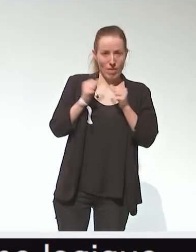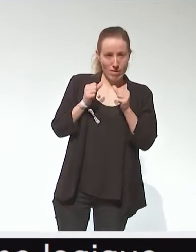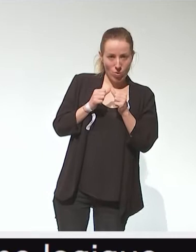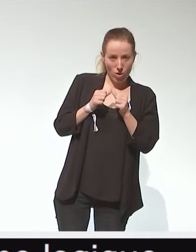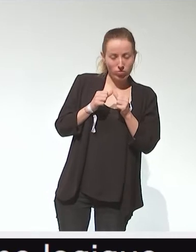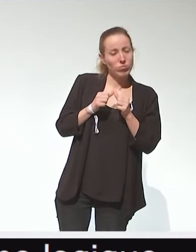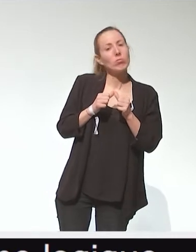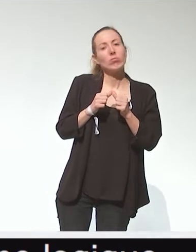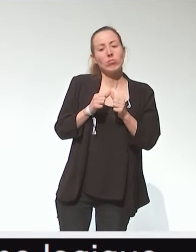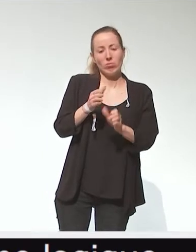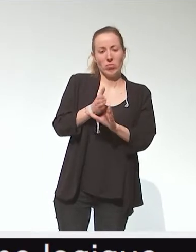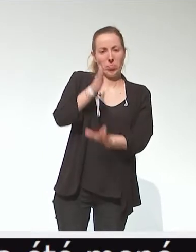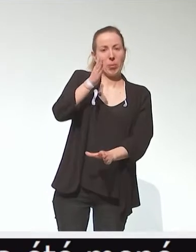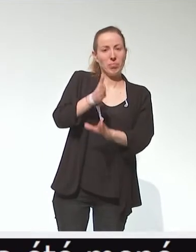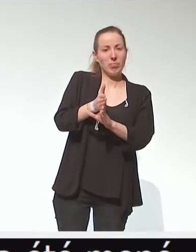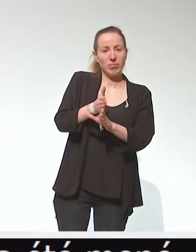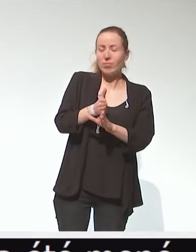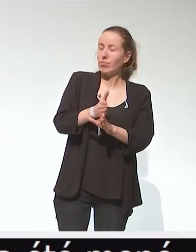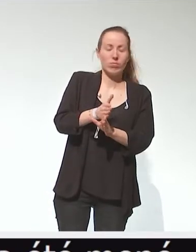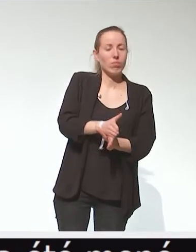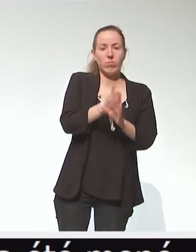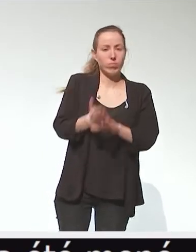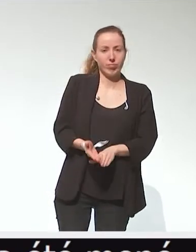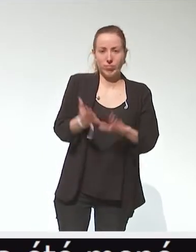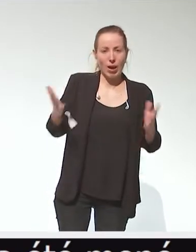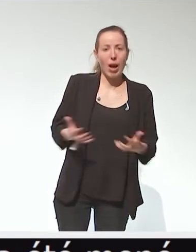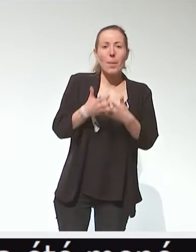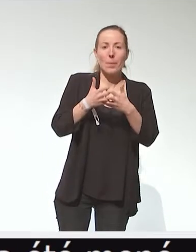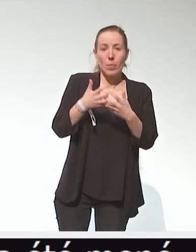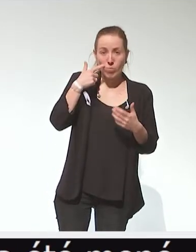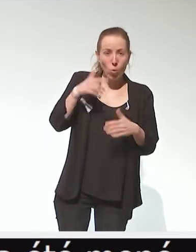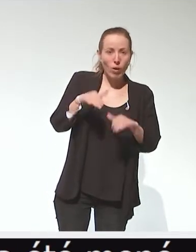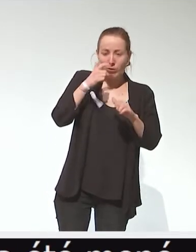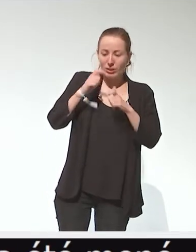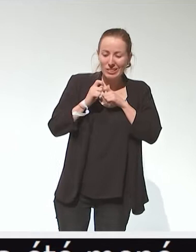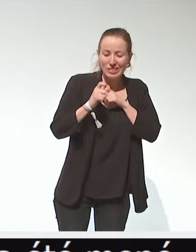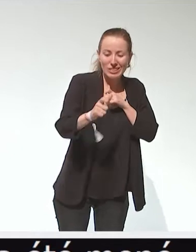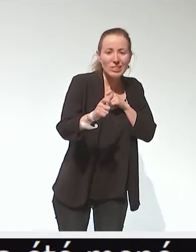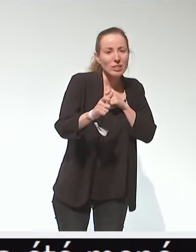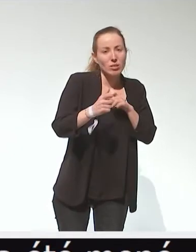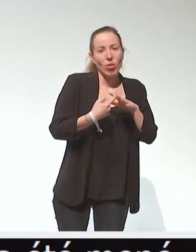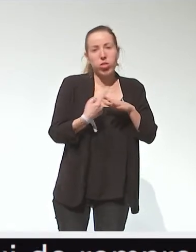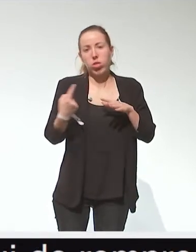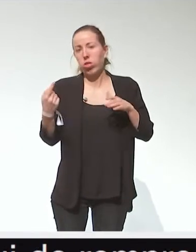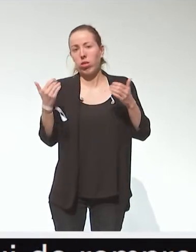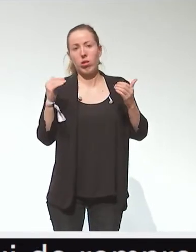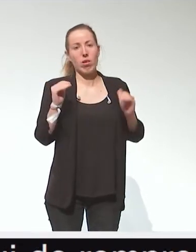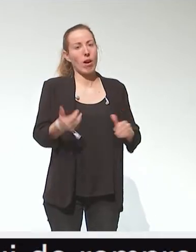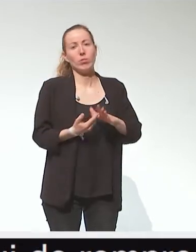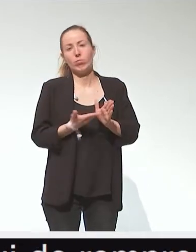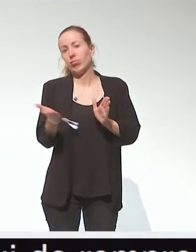two organizations since 2019, we have decided to get rid of this silo logic and